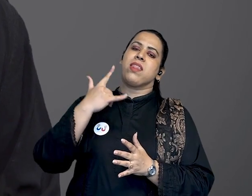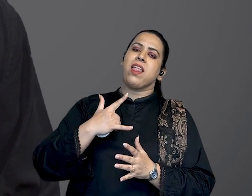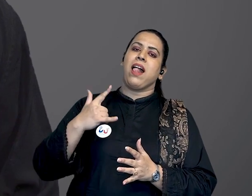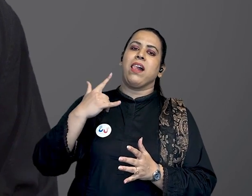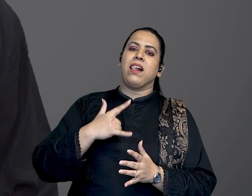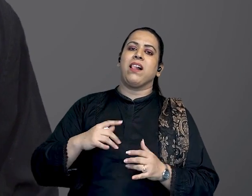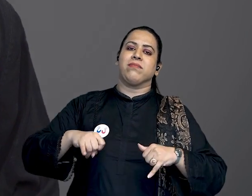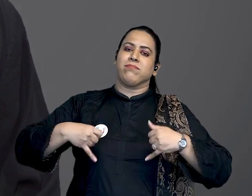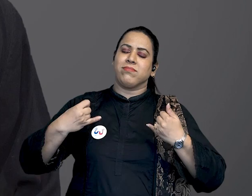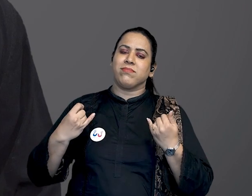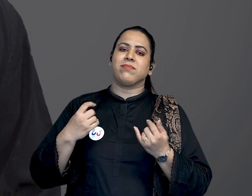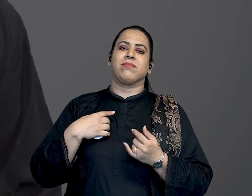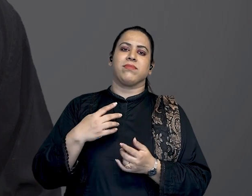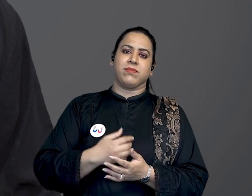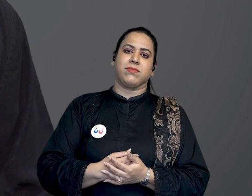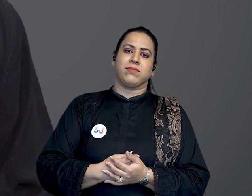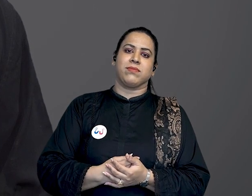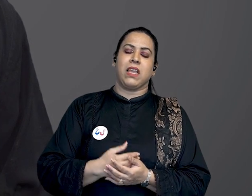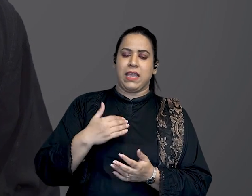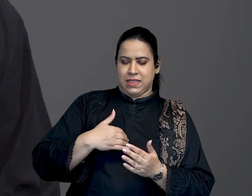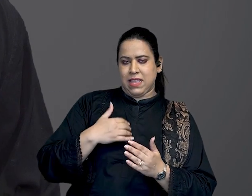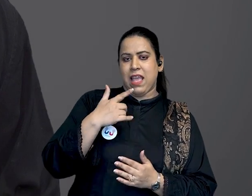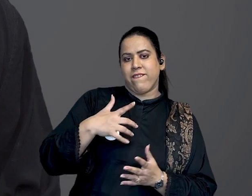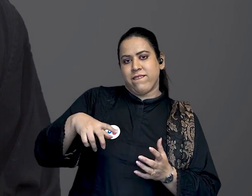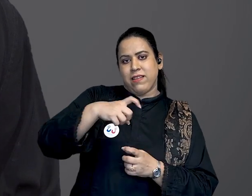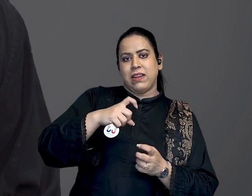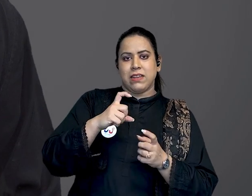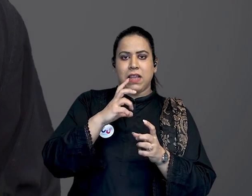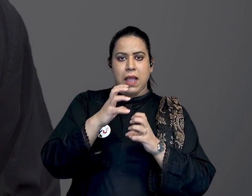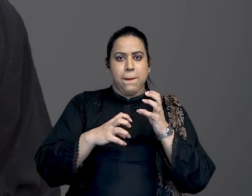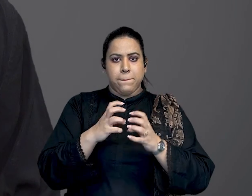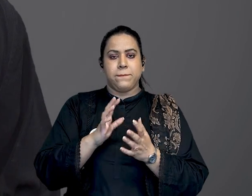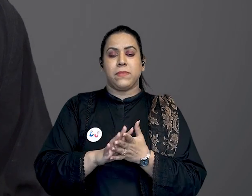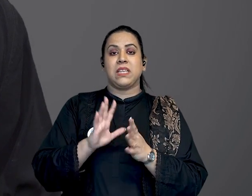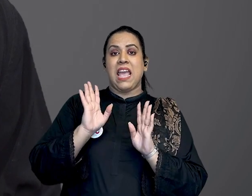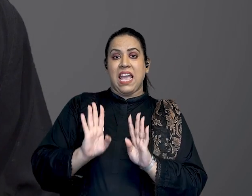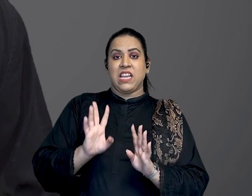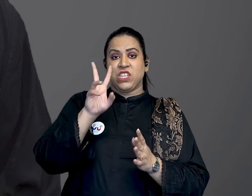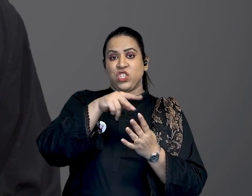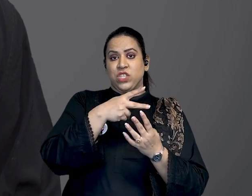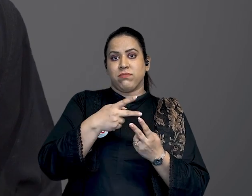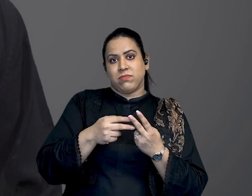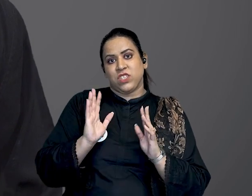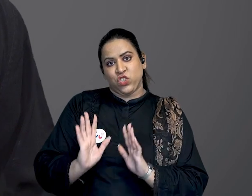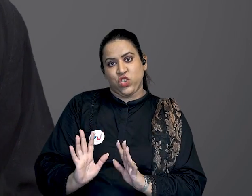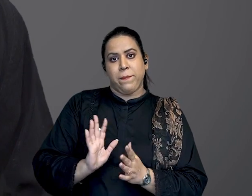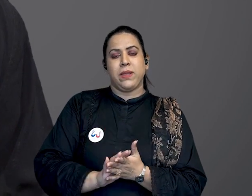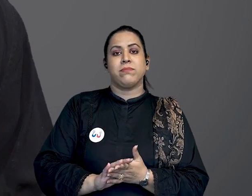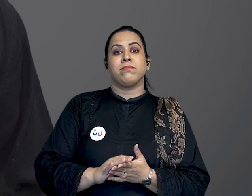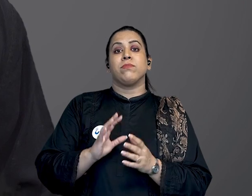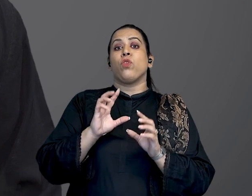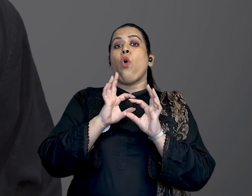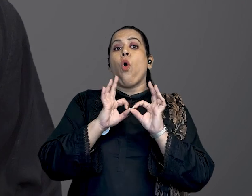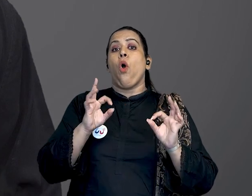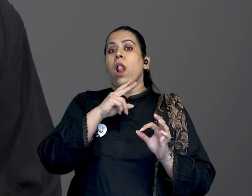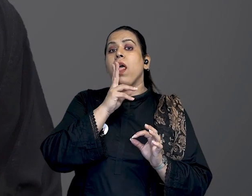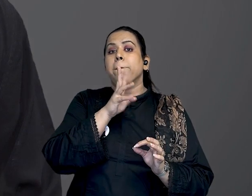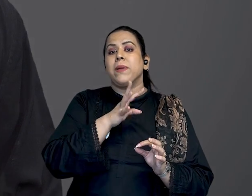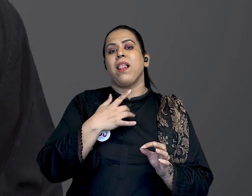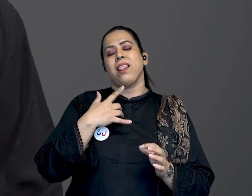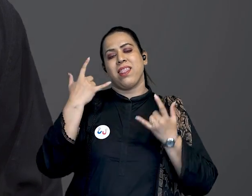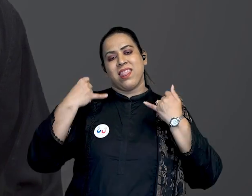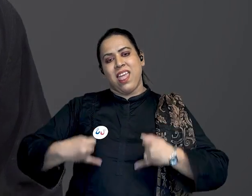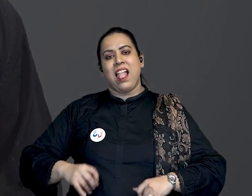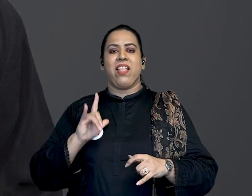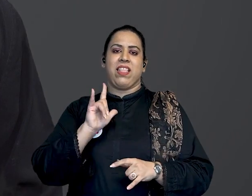food, and other services dealing with consultations for people. At the